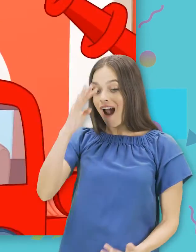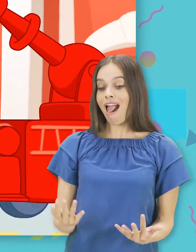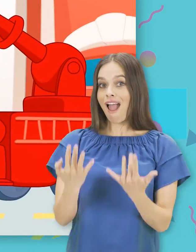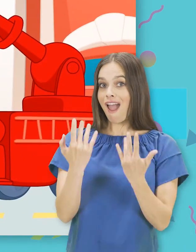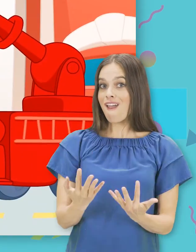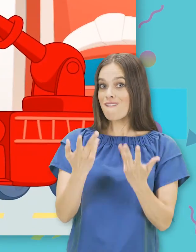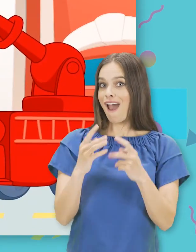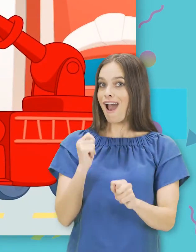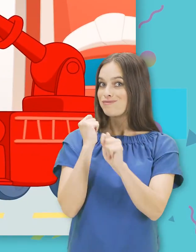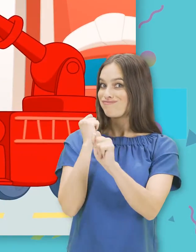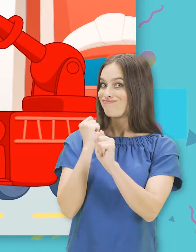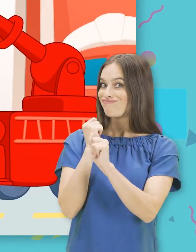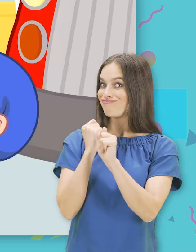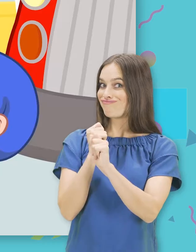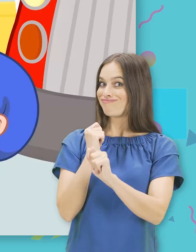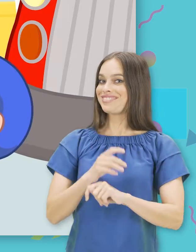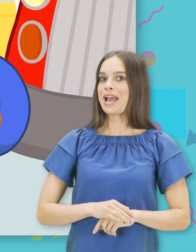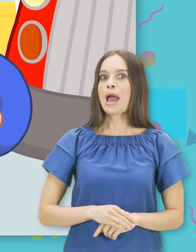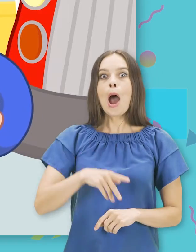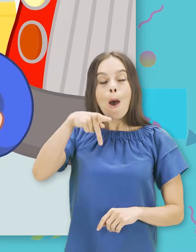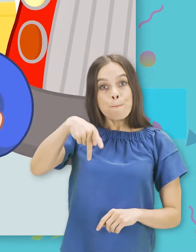is for fire truck.